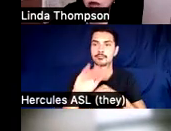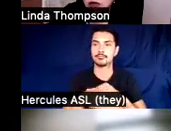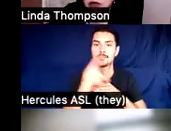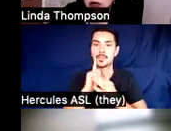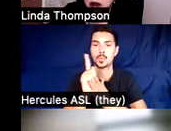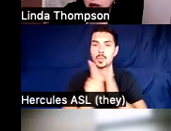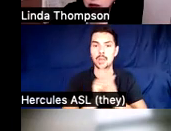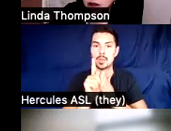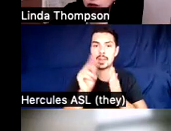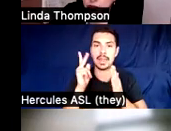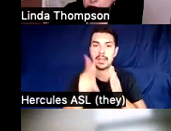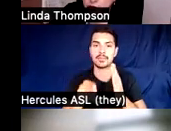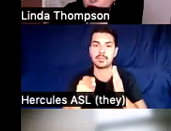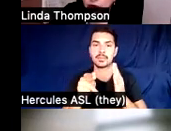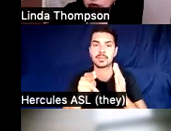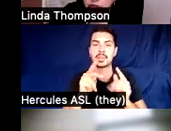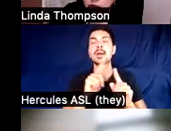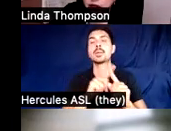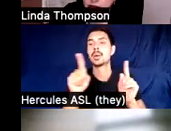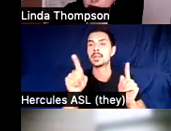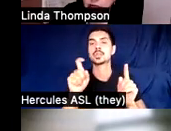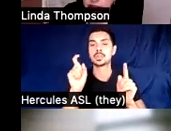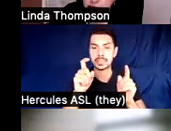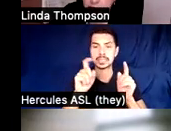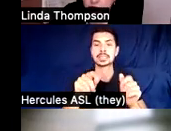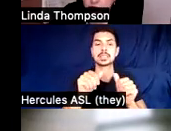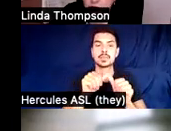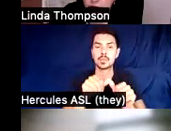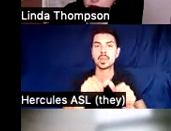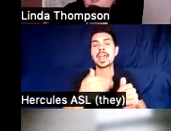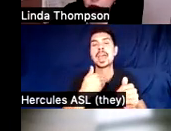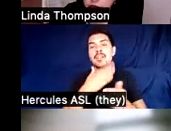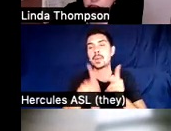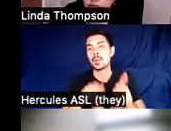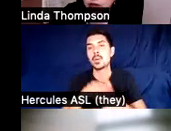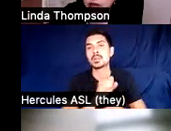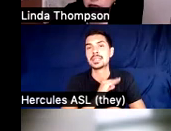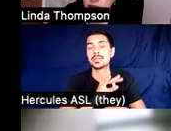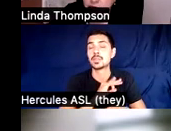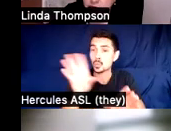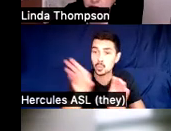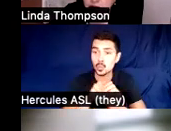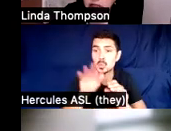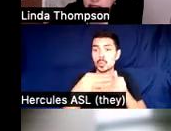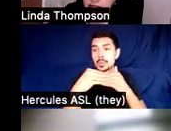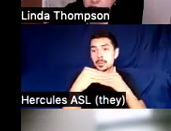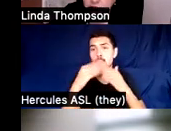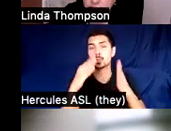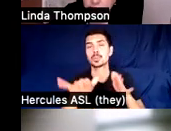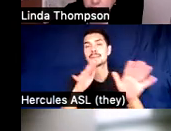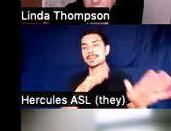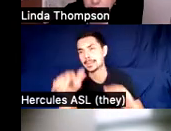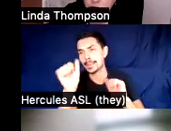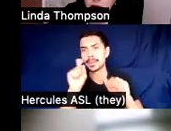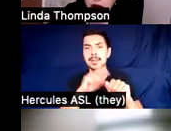half. But if you need further, you should have people on staff, including your leadership, that can take time and listen to